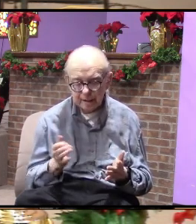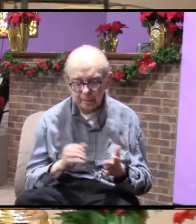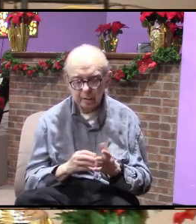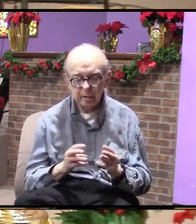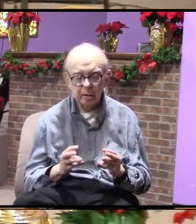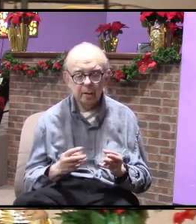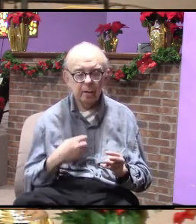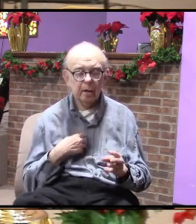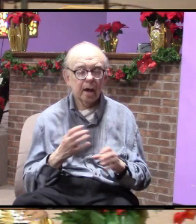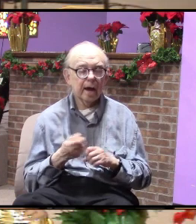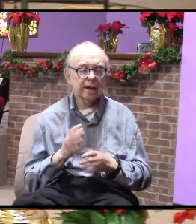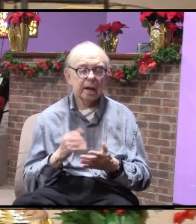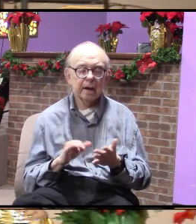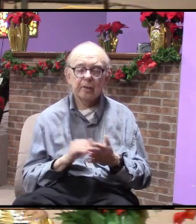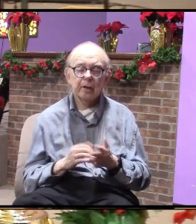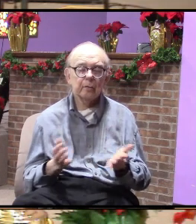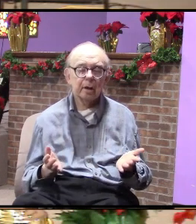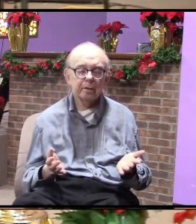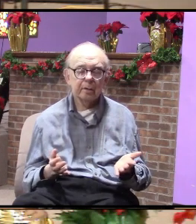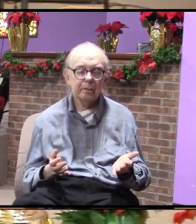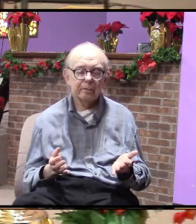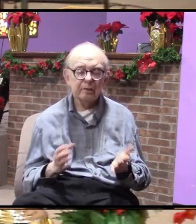what did I get out of it?